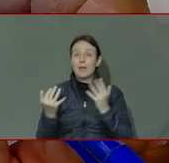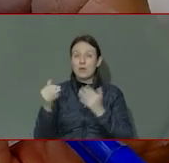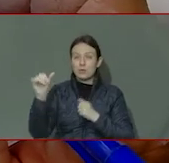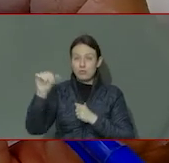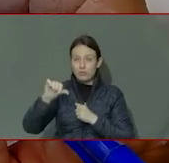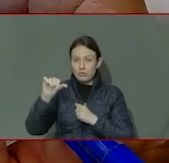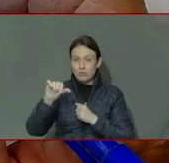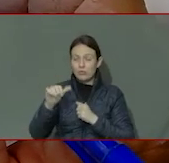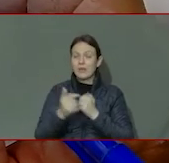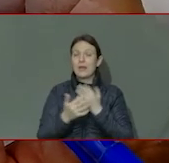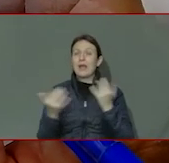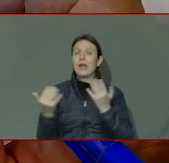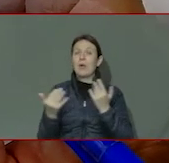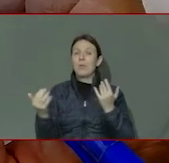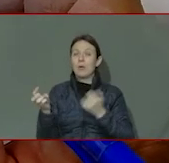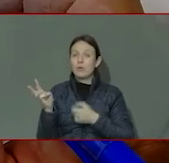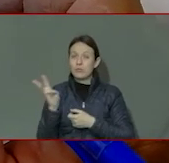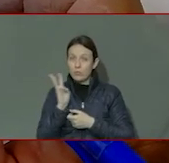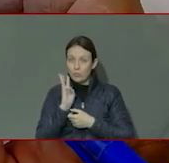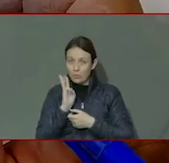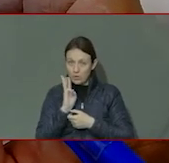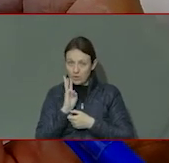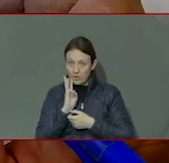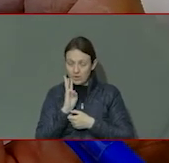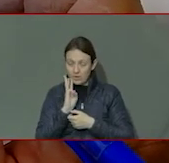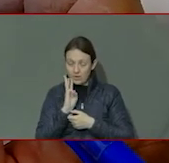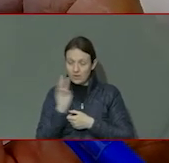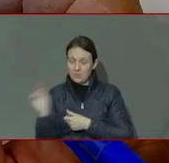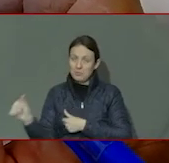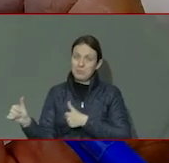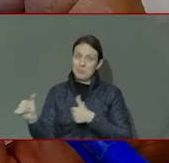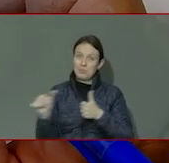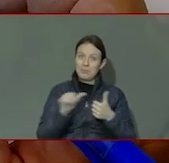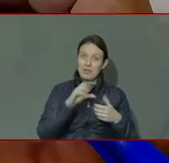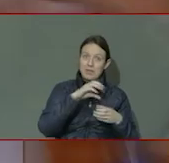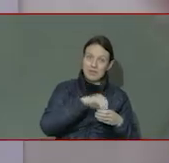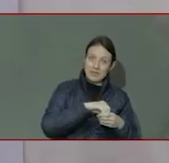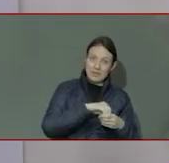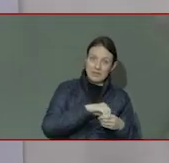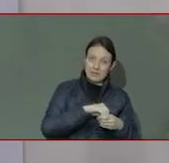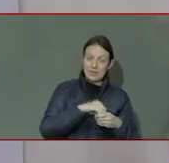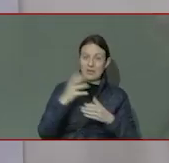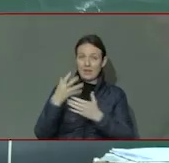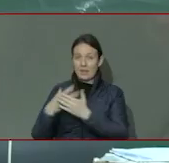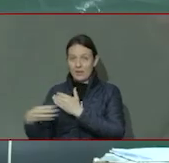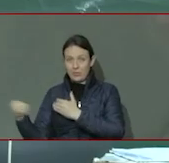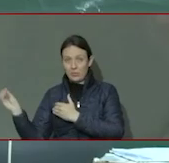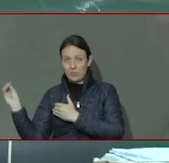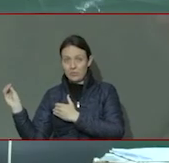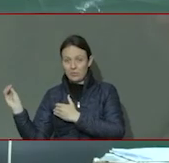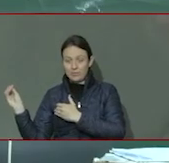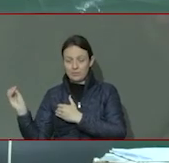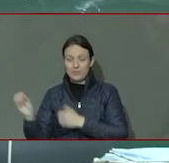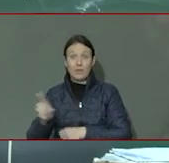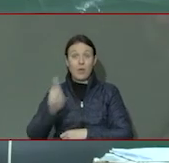water is being reabsorbed and going out. Now I'm going to give you 1 minute to show your